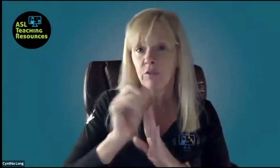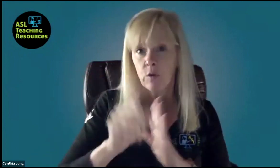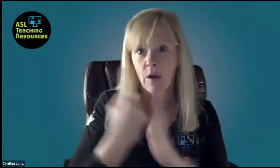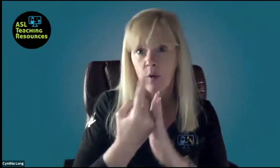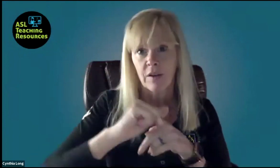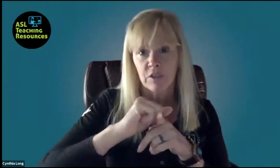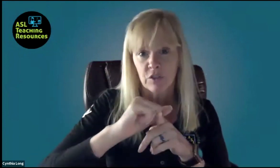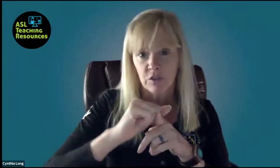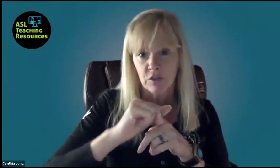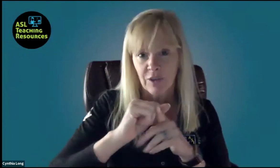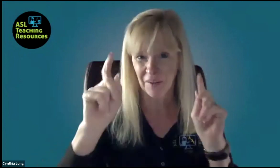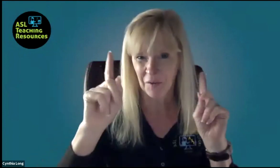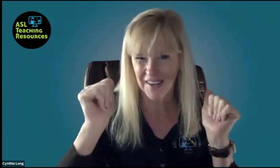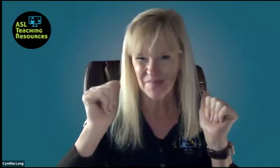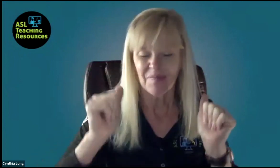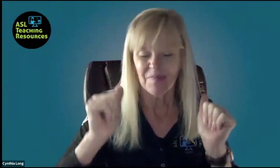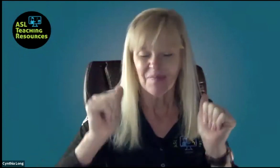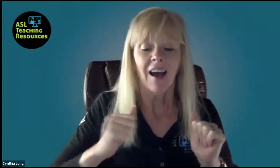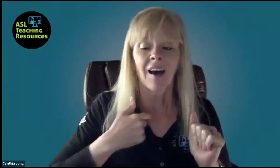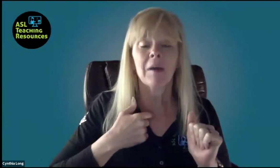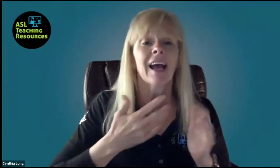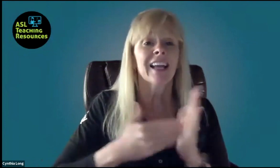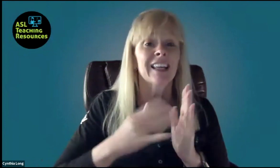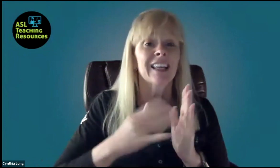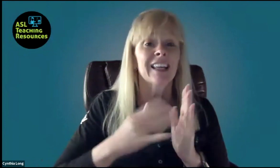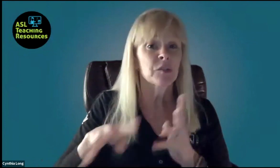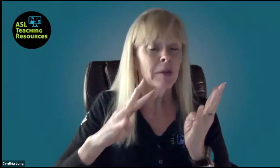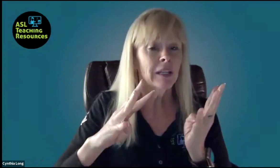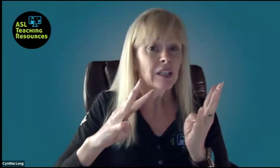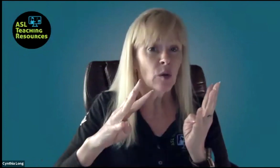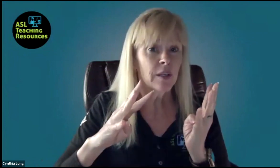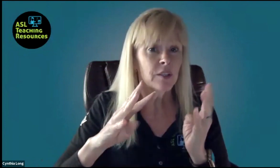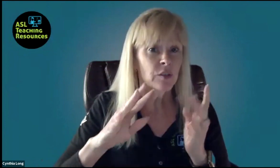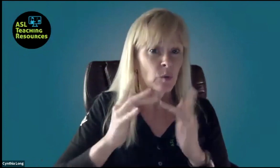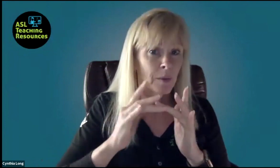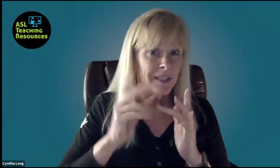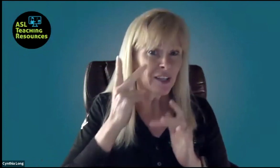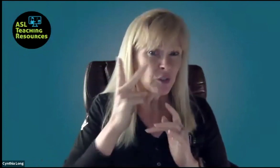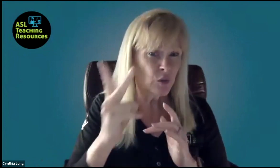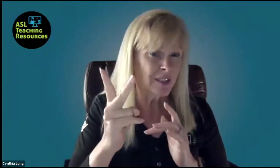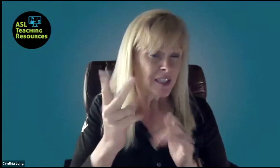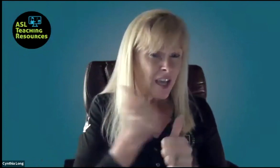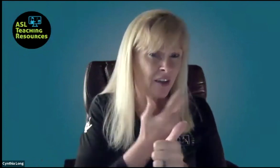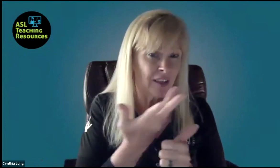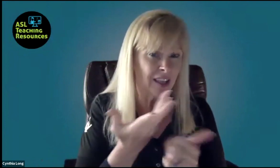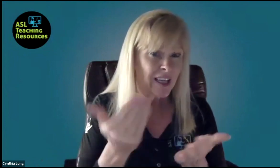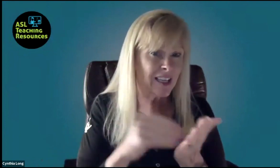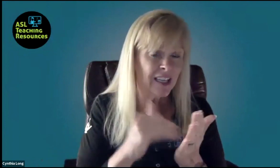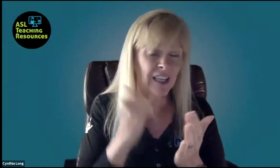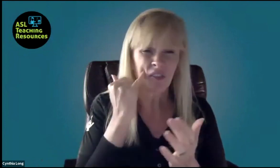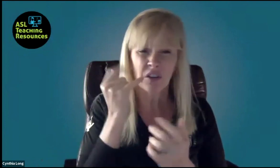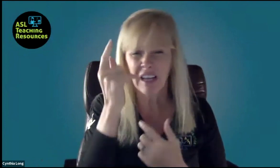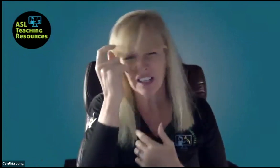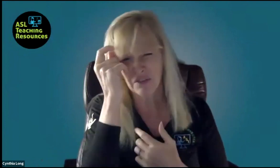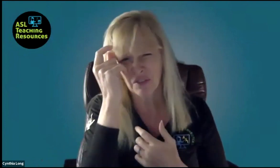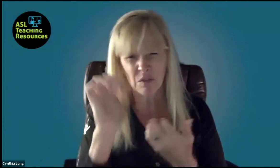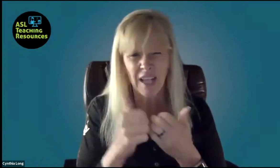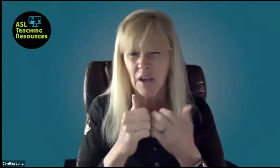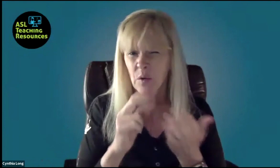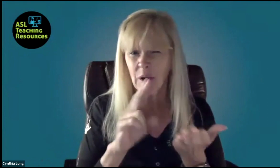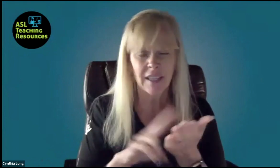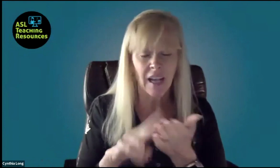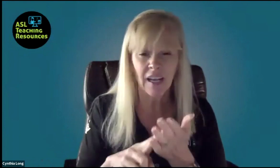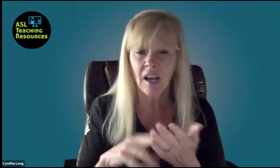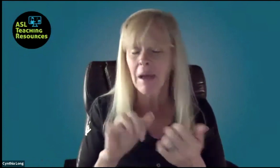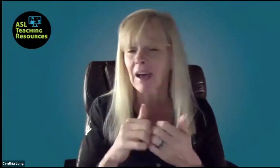a full hour of the training, okay? Again, this will be loaded to the website so you can see everything again. If you're like confused,